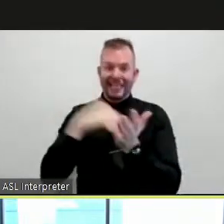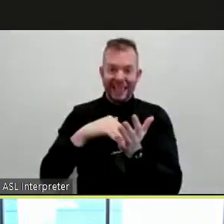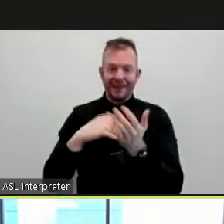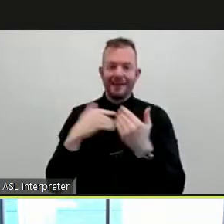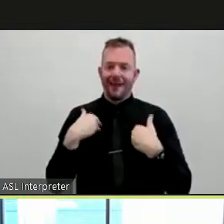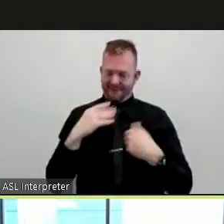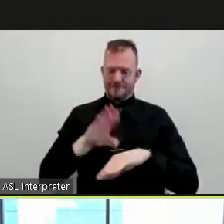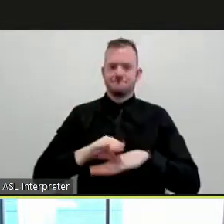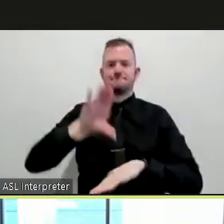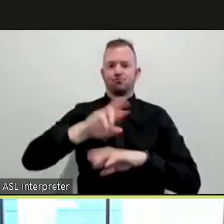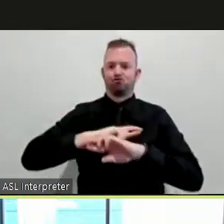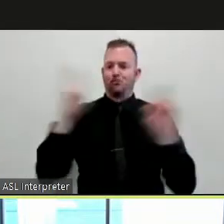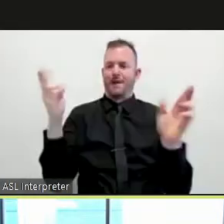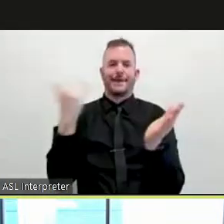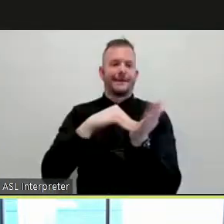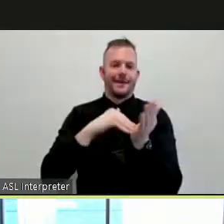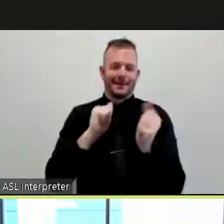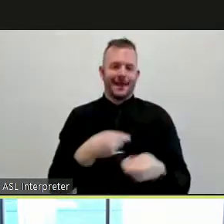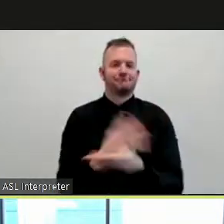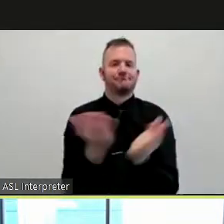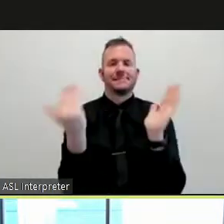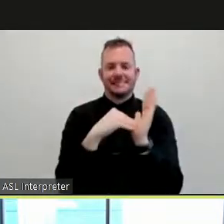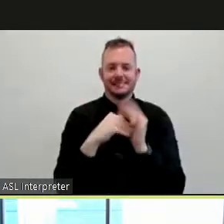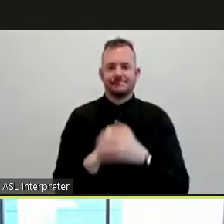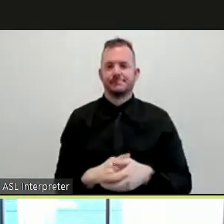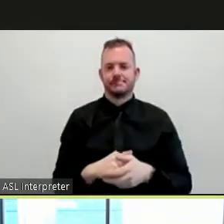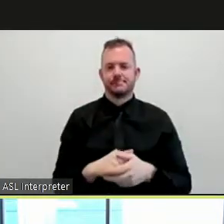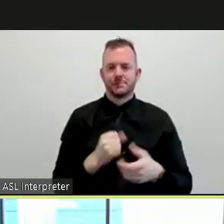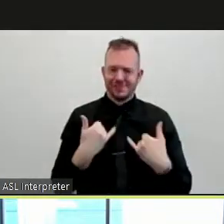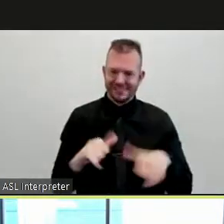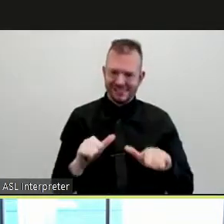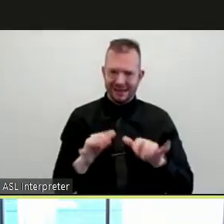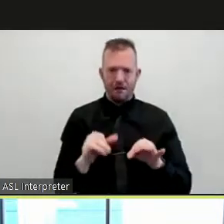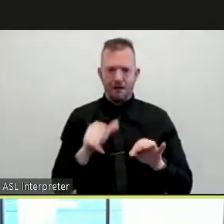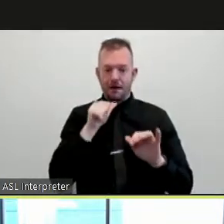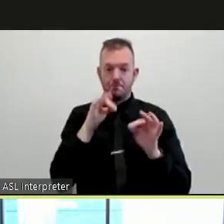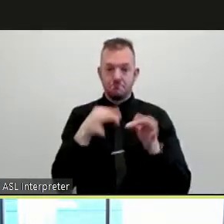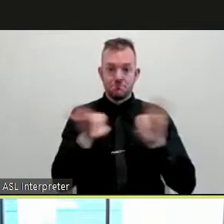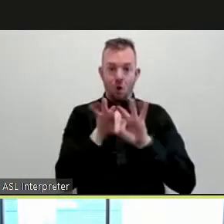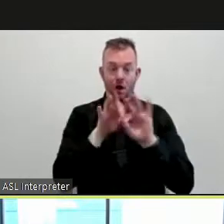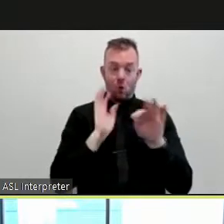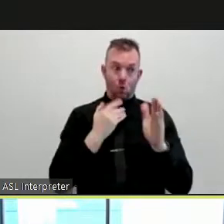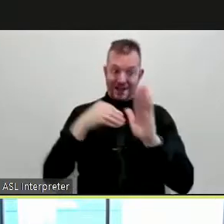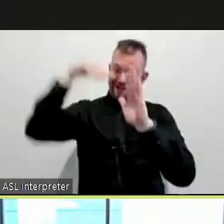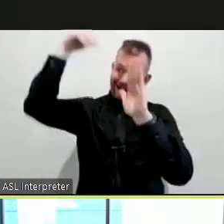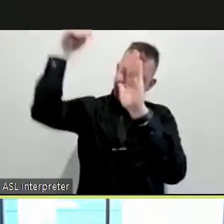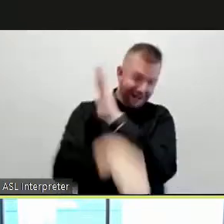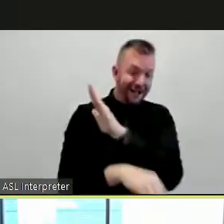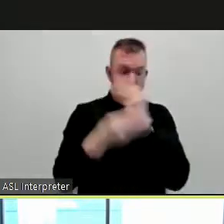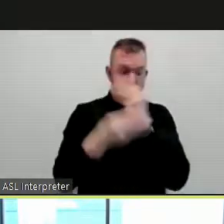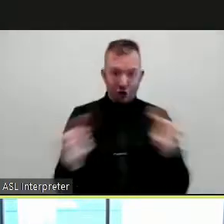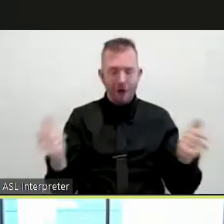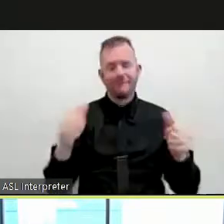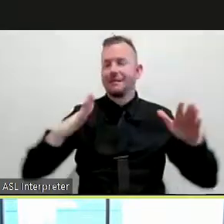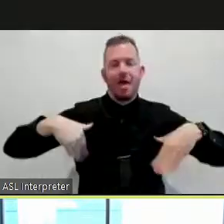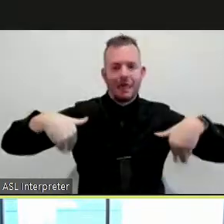We're still not out of the woods, so everybody's got to do their part to protect others, wear masks, wash your hands,